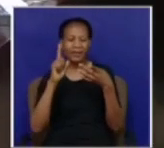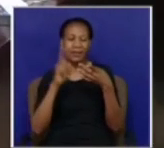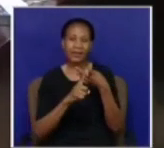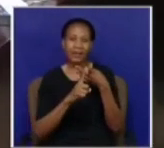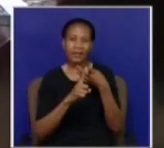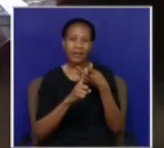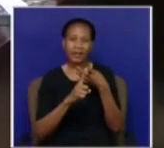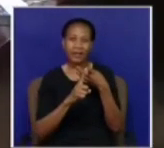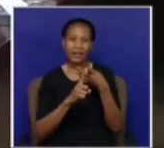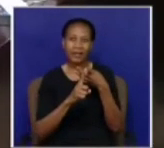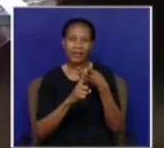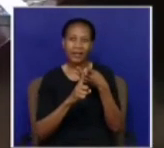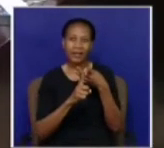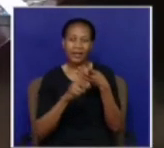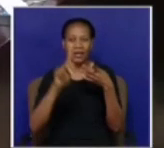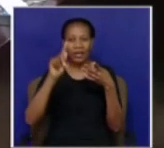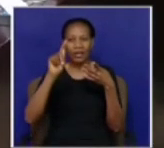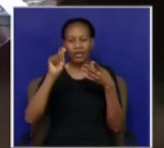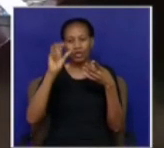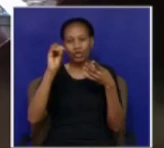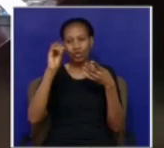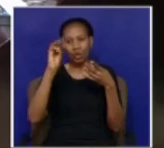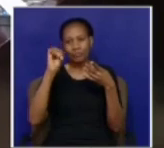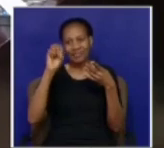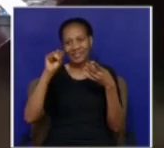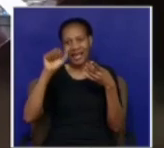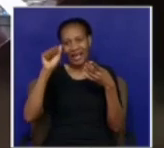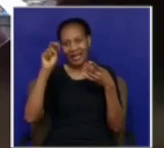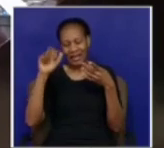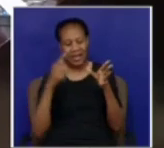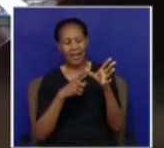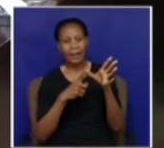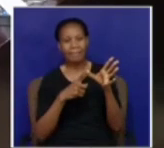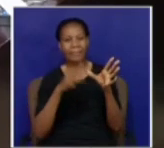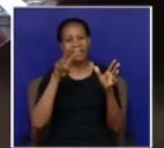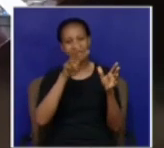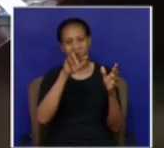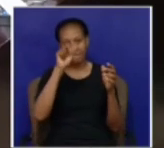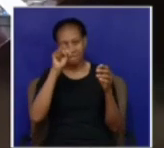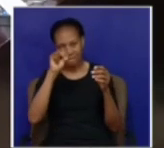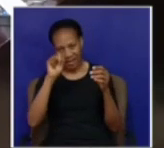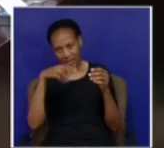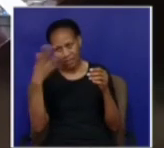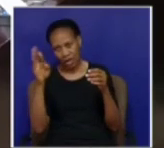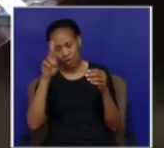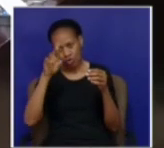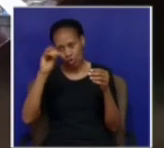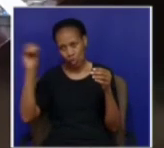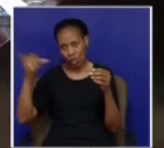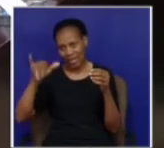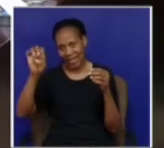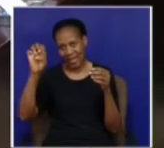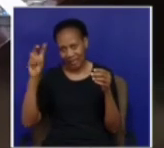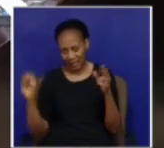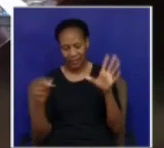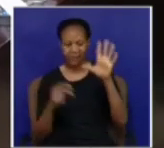Tsepo. Tomsana Mzonke. Van Ruyen, David Douglas